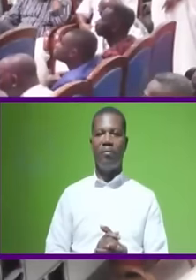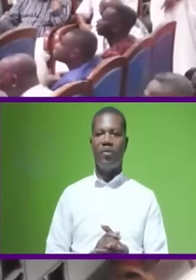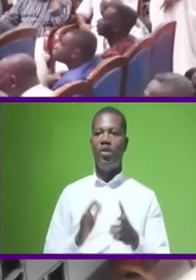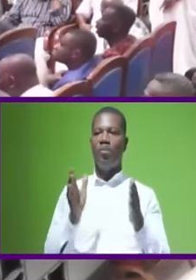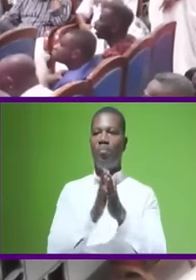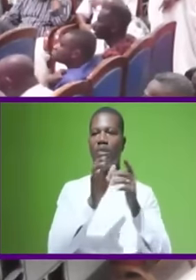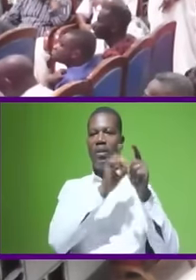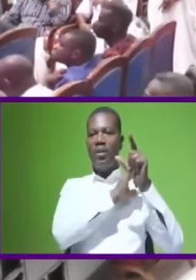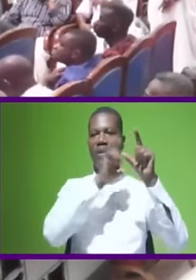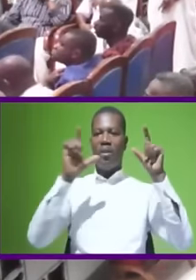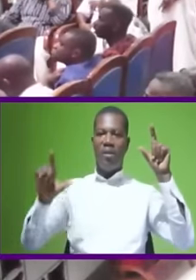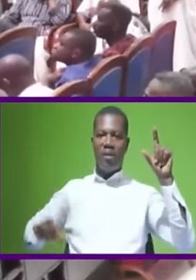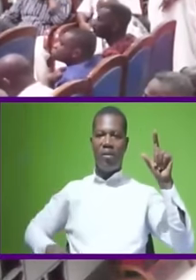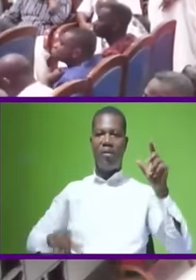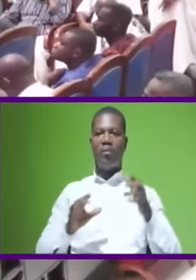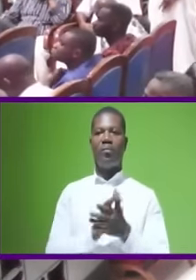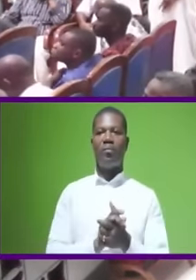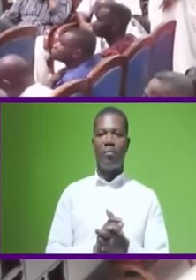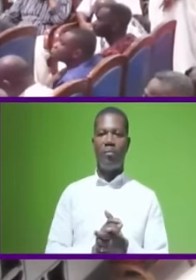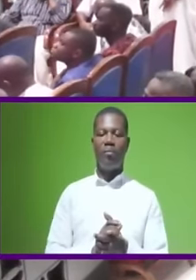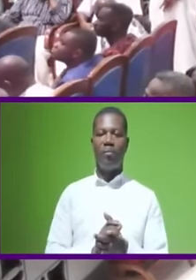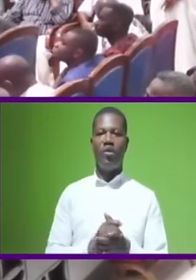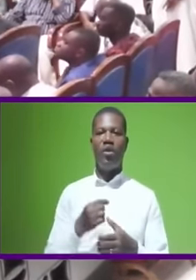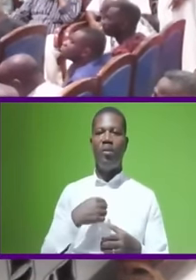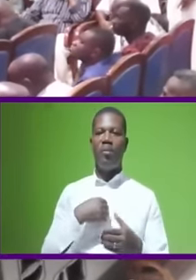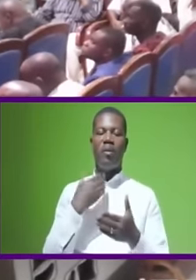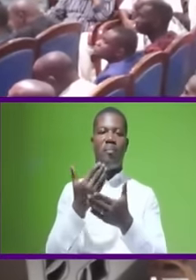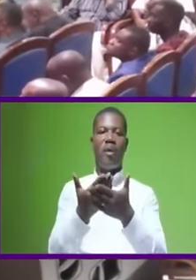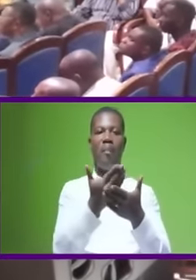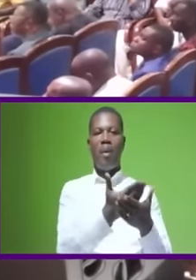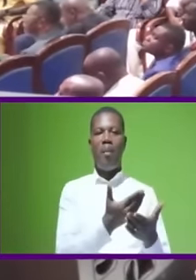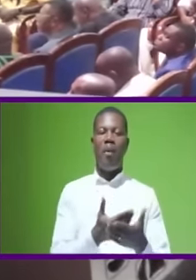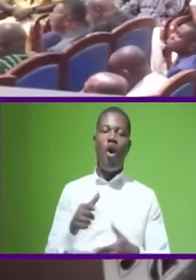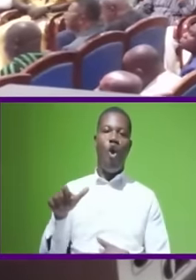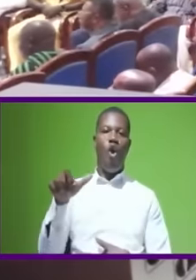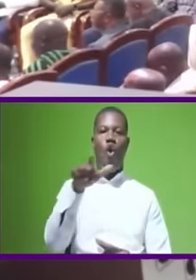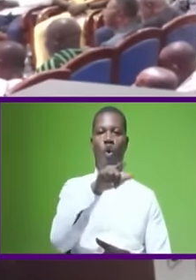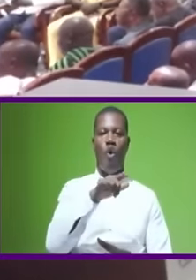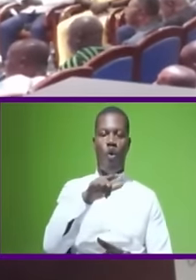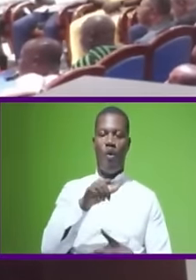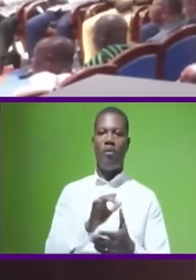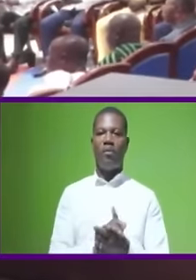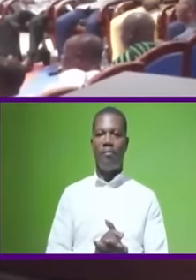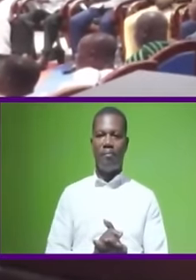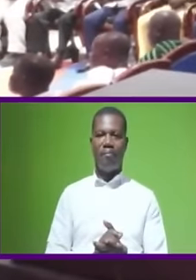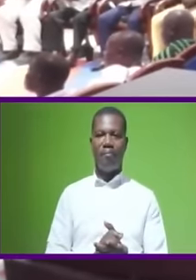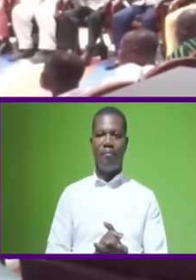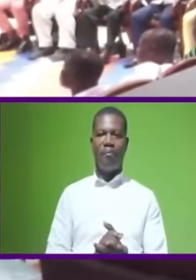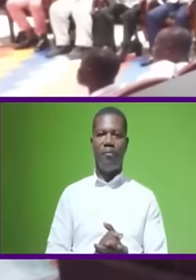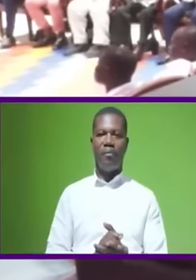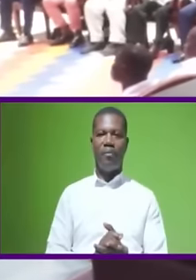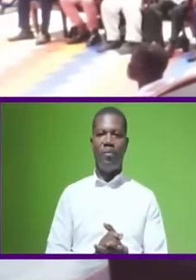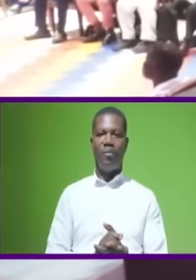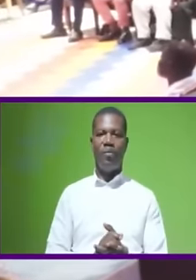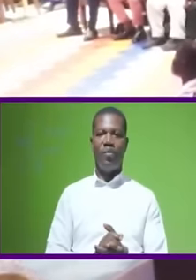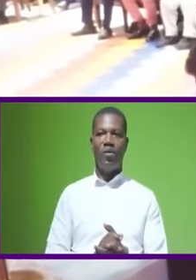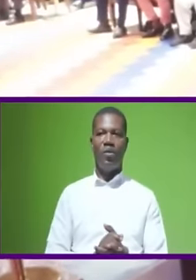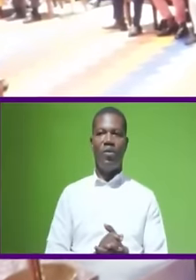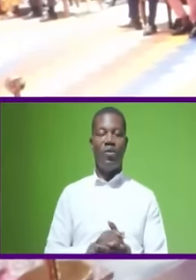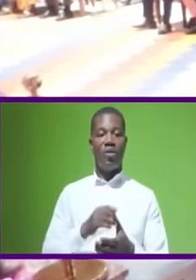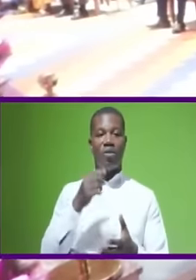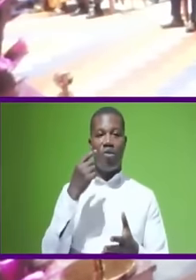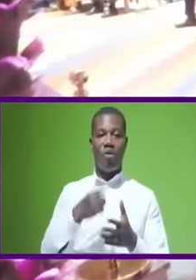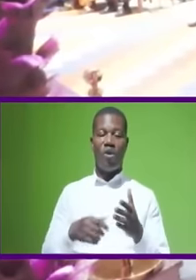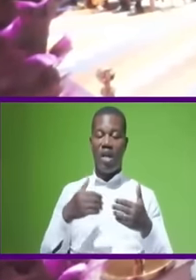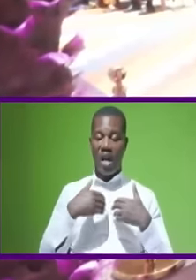Praise the Lord. Hallelujah. Me pamunye na echew. I beg all of you. Dia me wa mama na no.